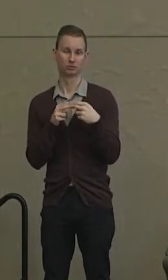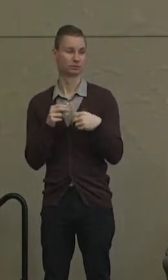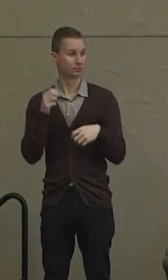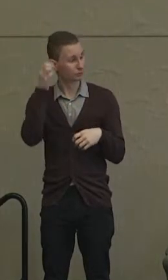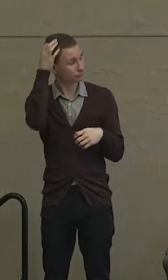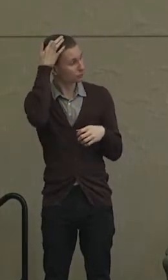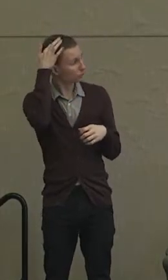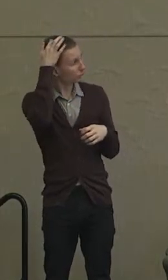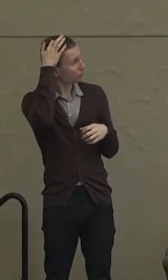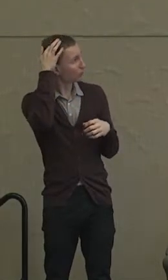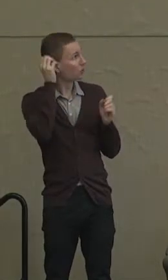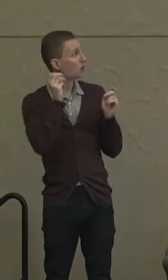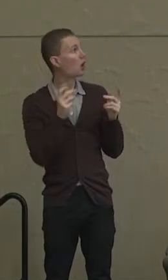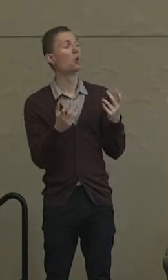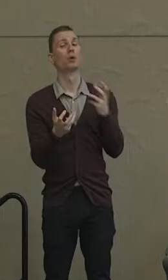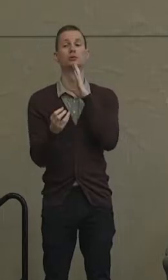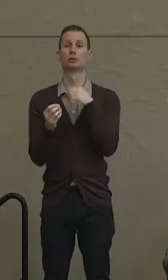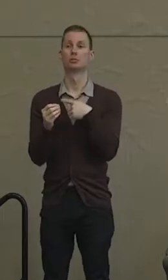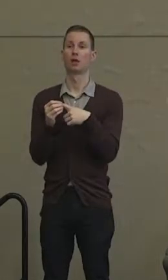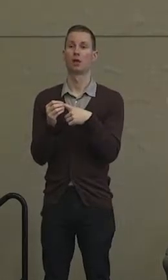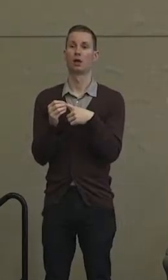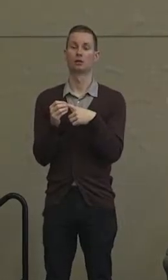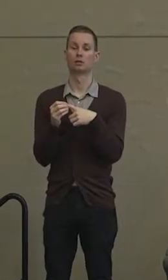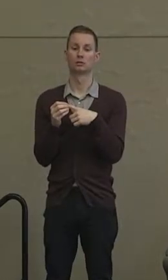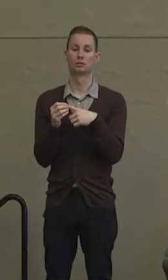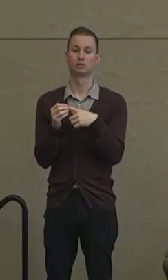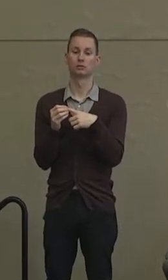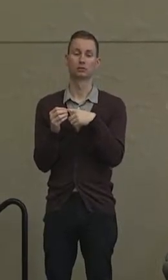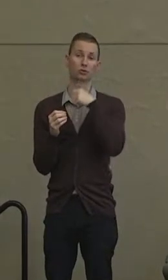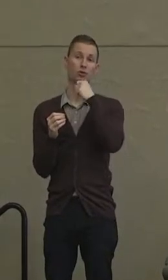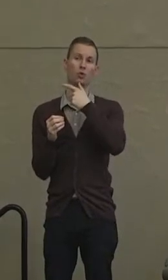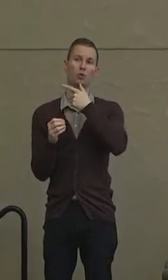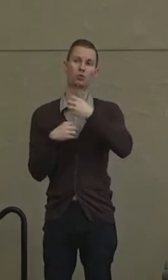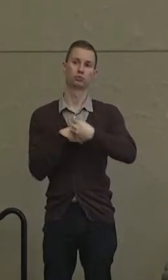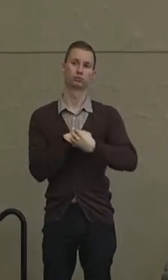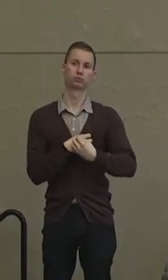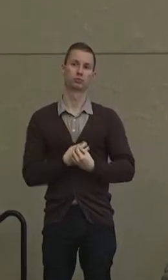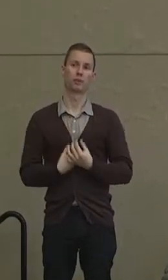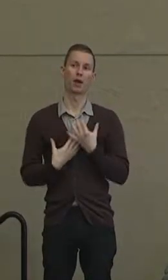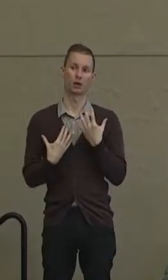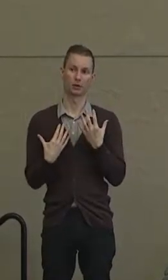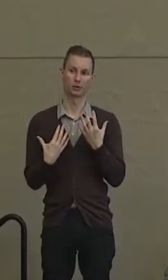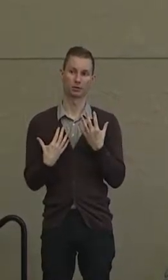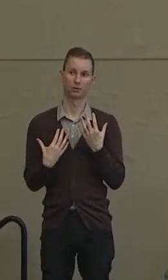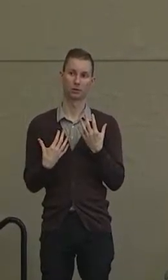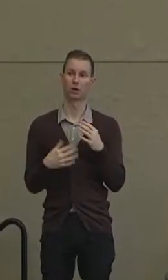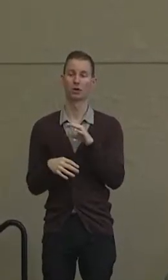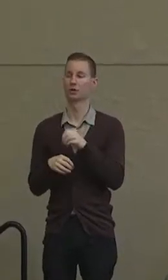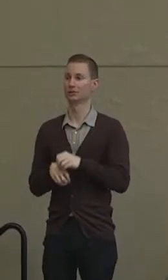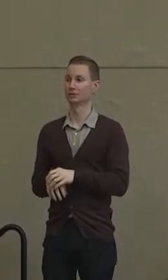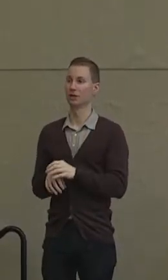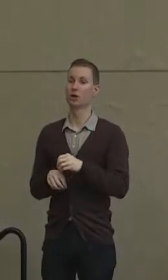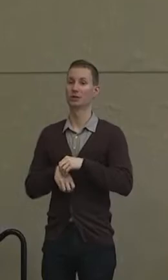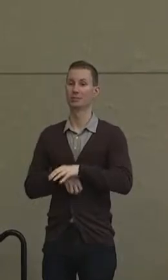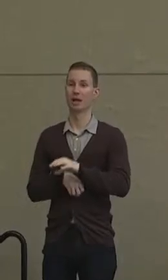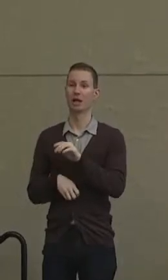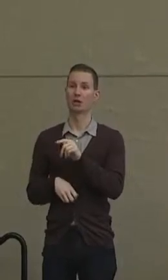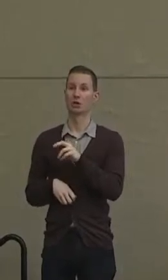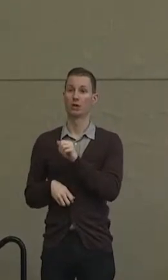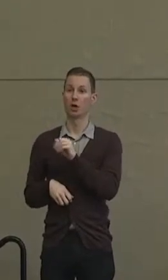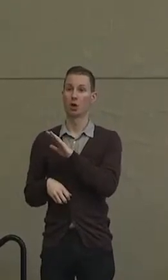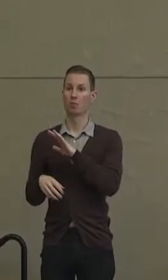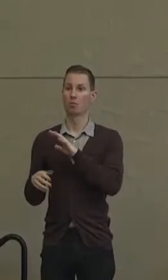though. So I really wanna talk about the girls that inspired Toronto's project, the Me Too, that black girl, that